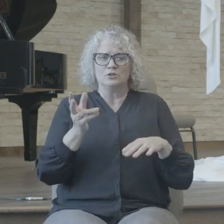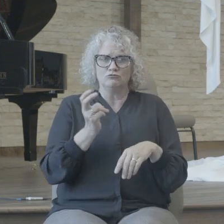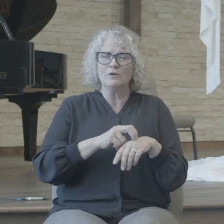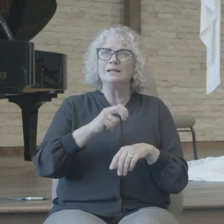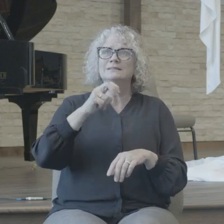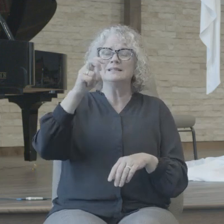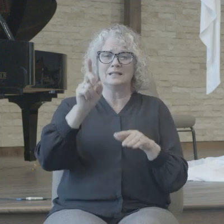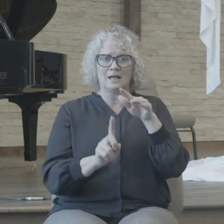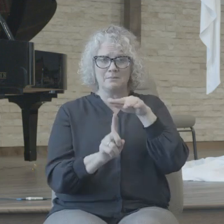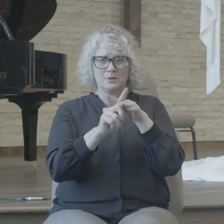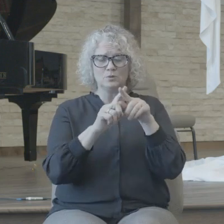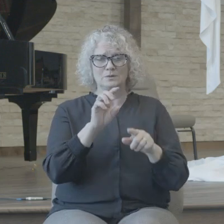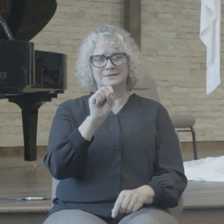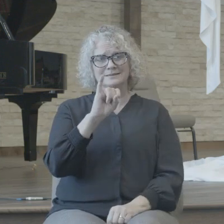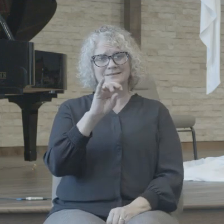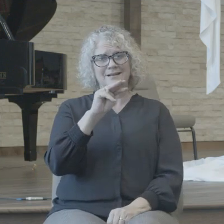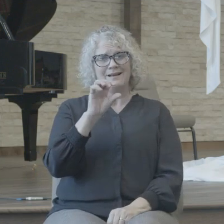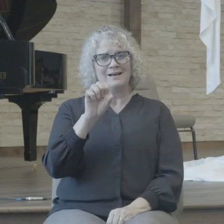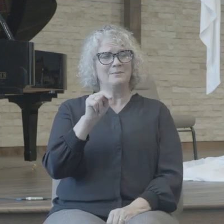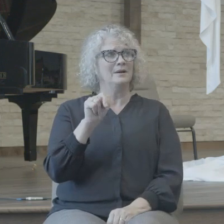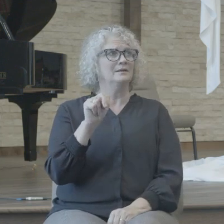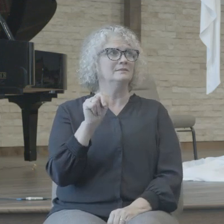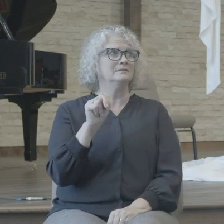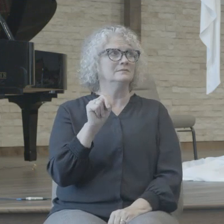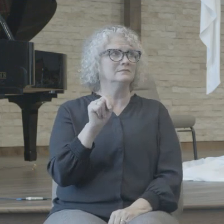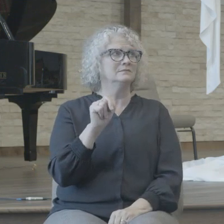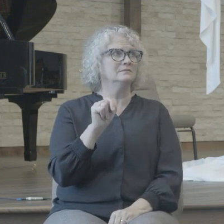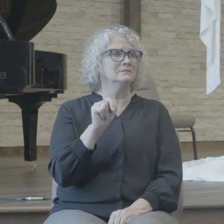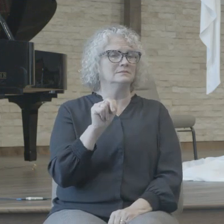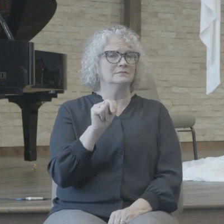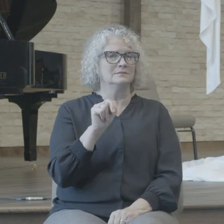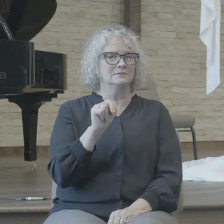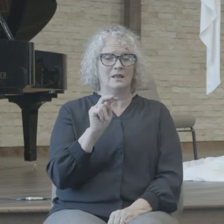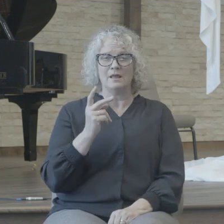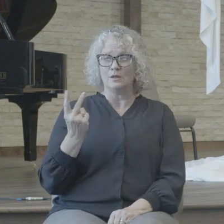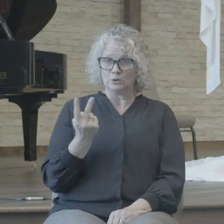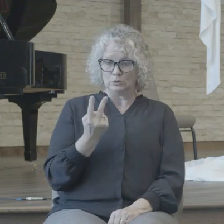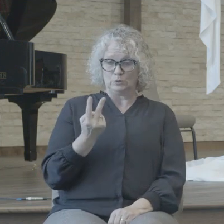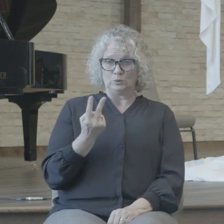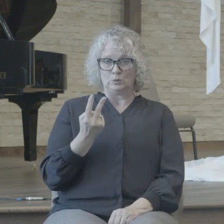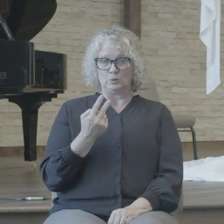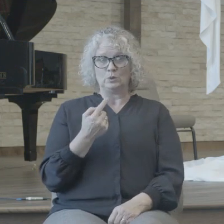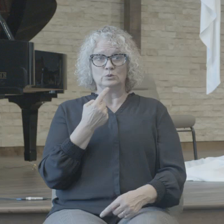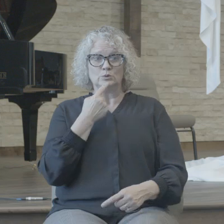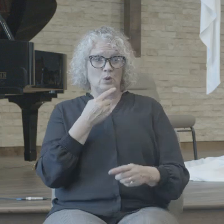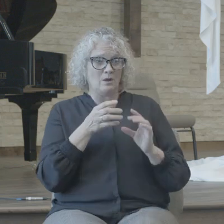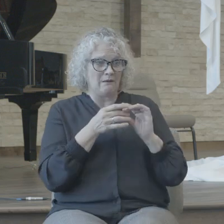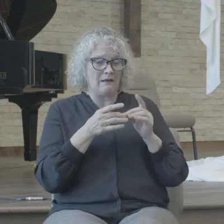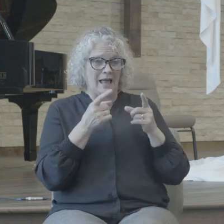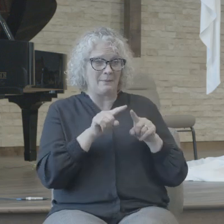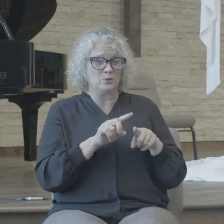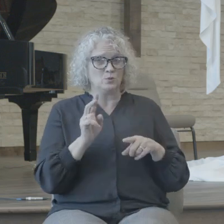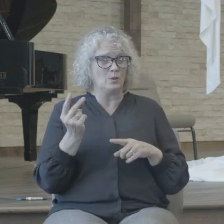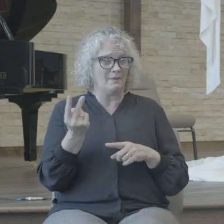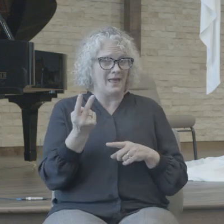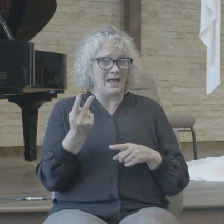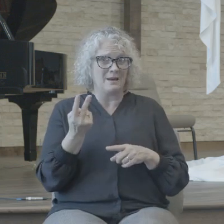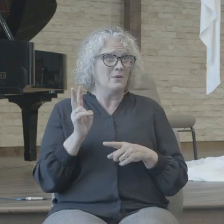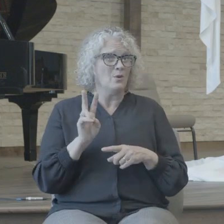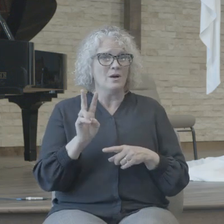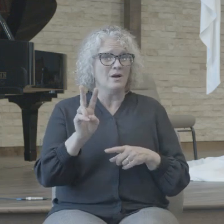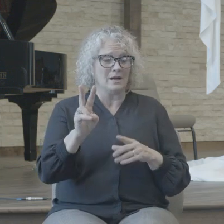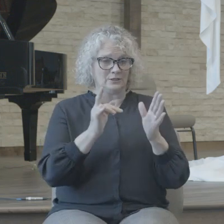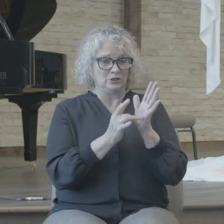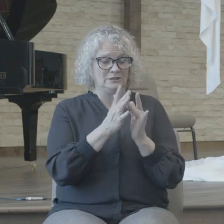appeared to Simon." Then the two told what had happened on the way and how Jesus was recognized by